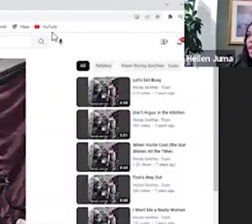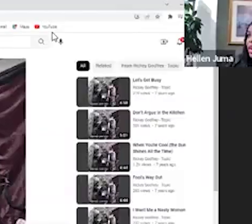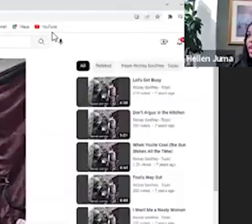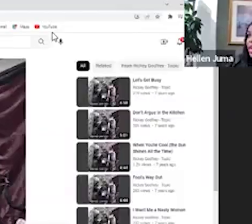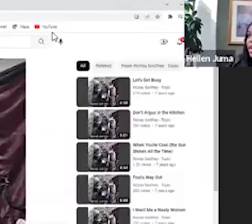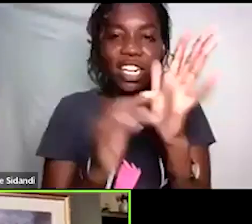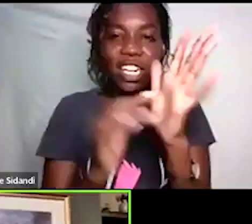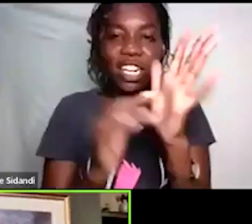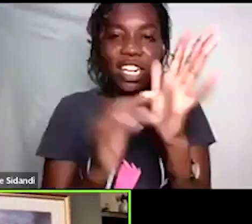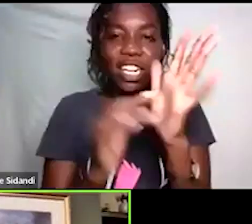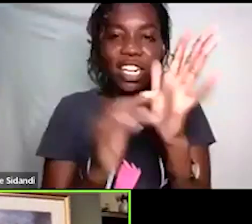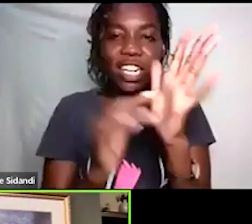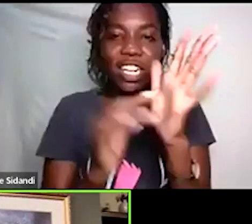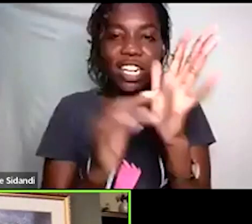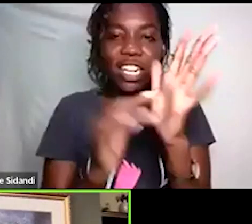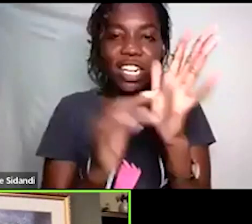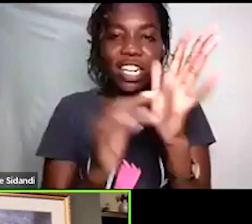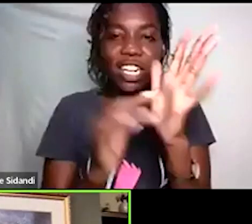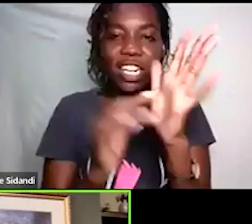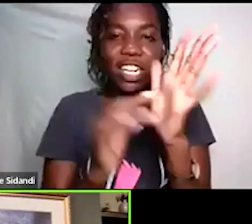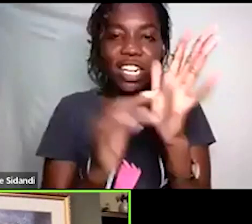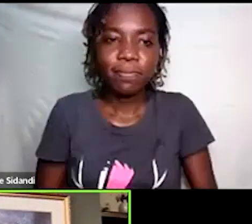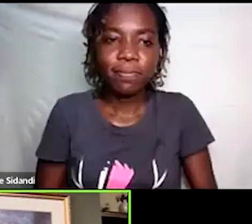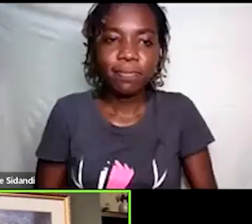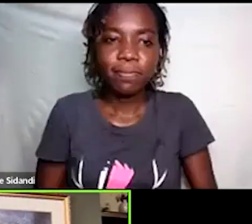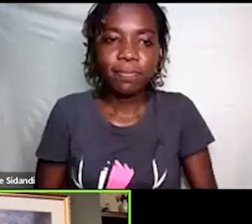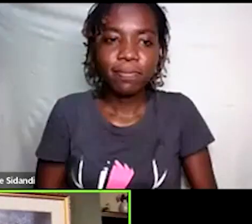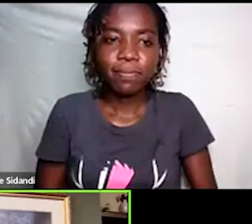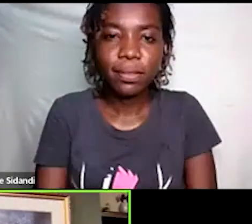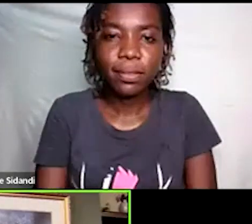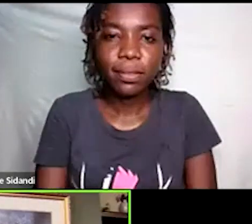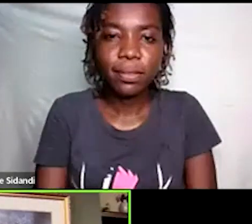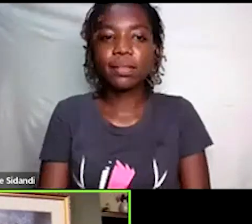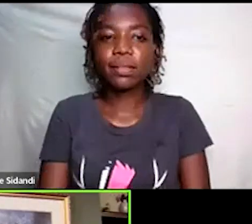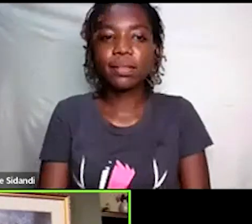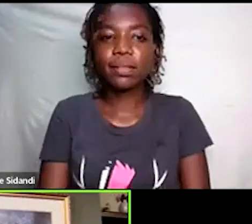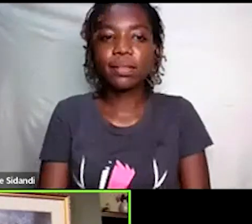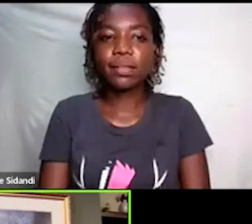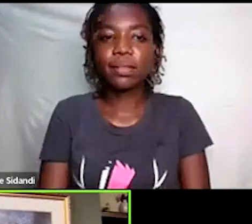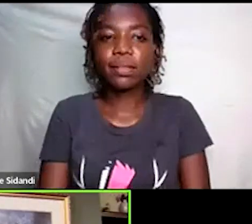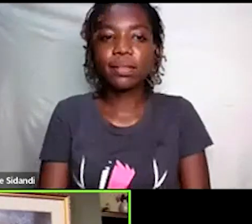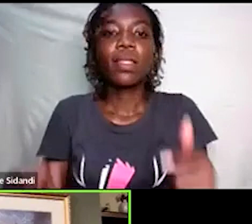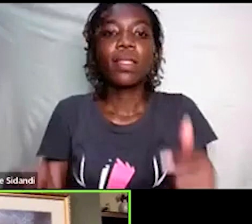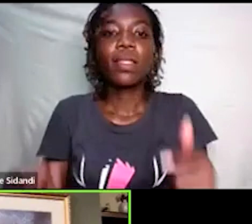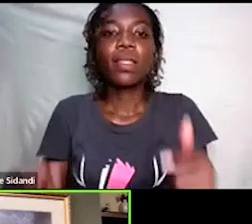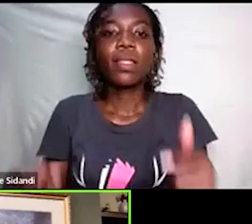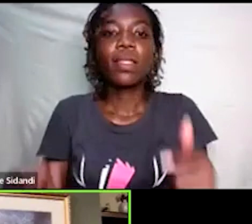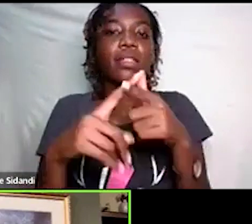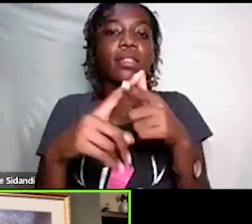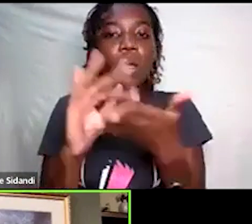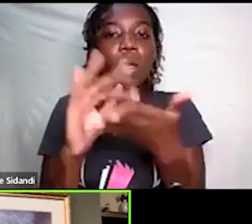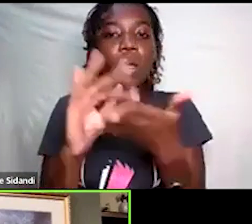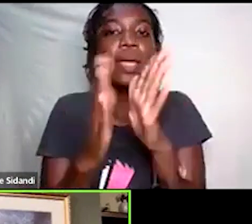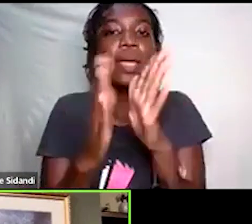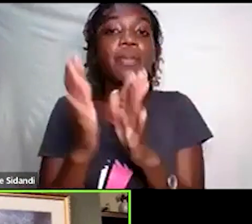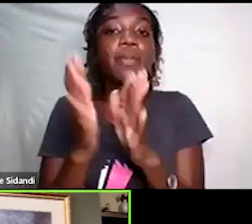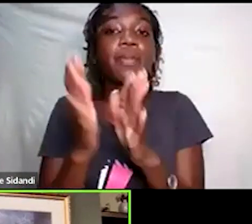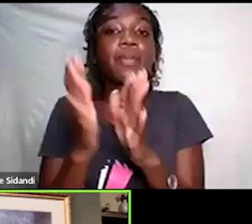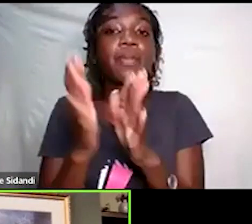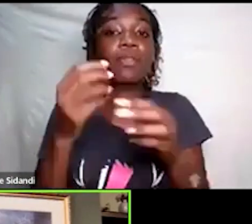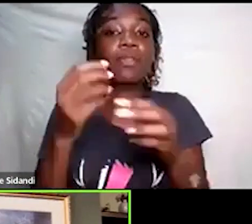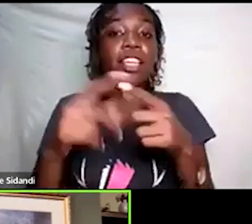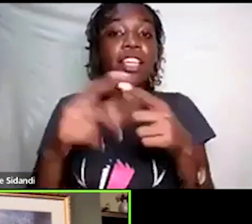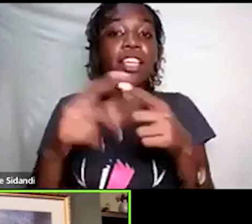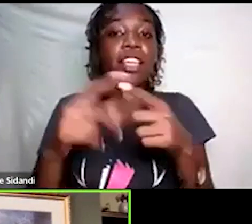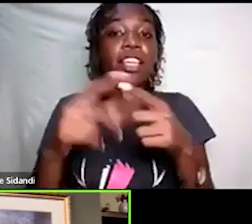sharing there. And he stopped sharing. He stopped being that way. And what he did instead, he went all